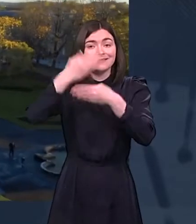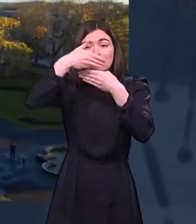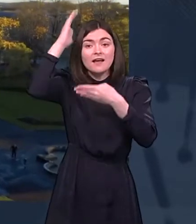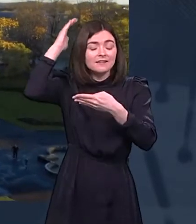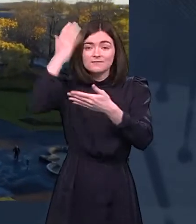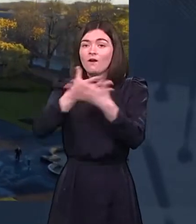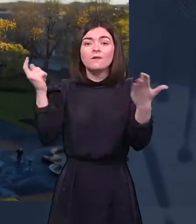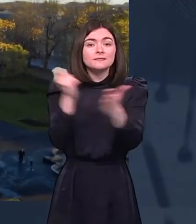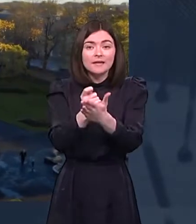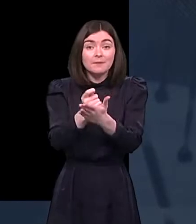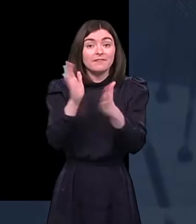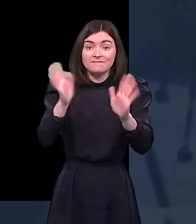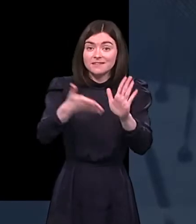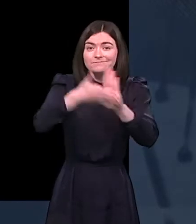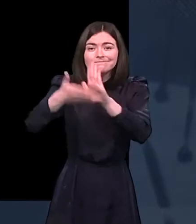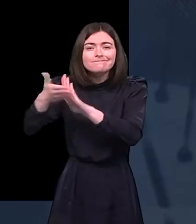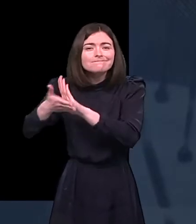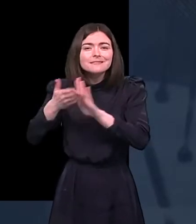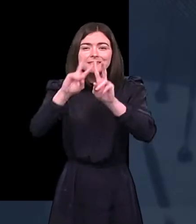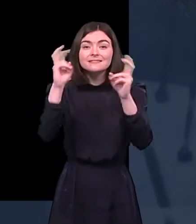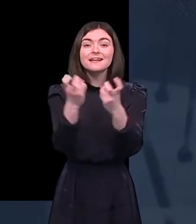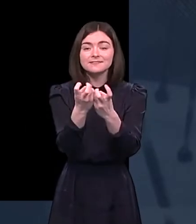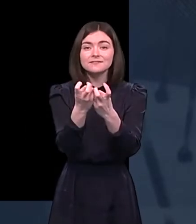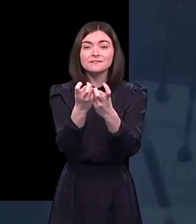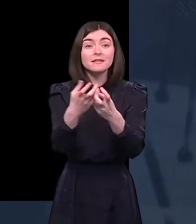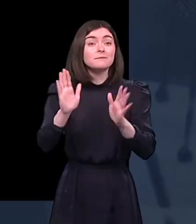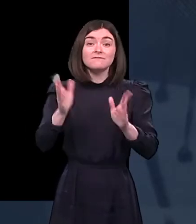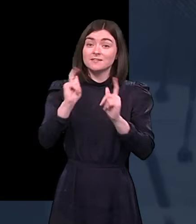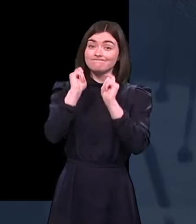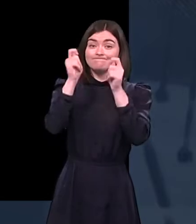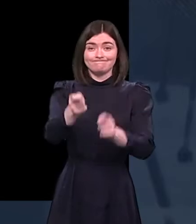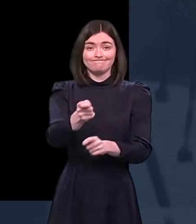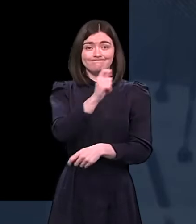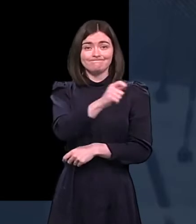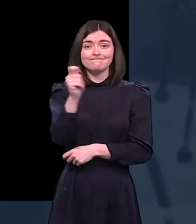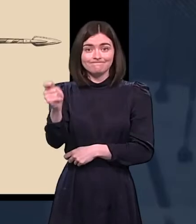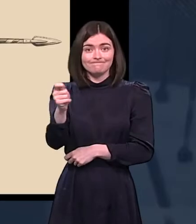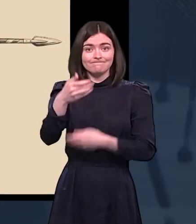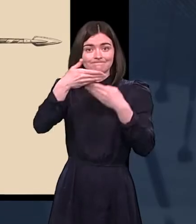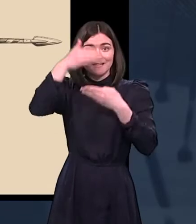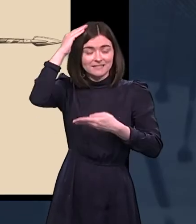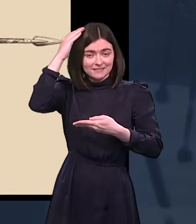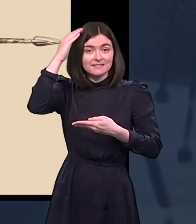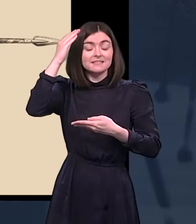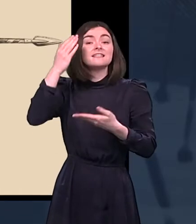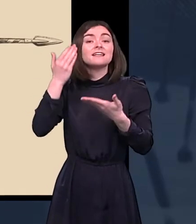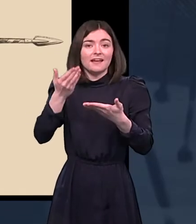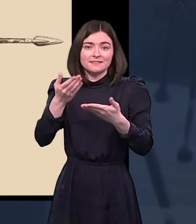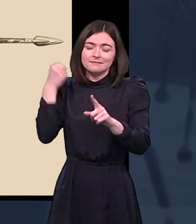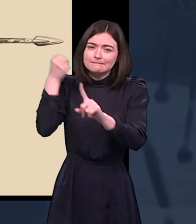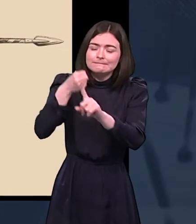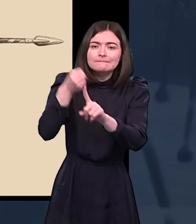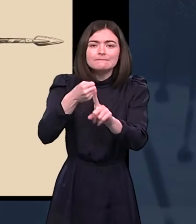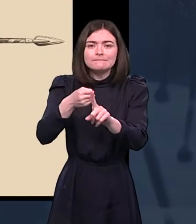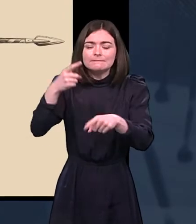castle that we see here today. William had been knighted in 1166, and without land or fortune he fought in tournaments and